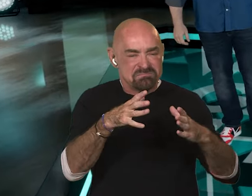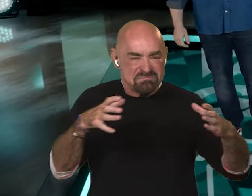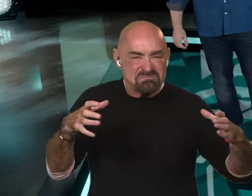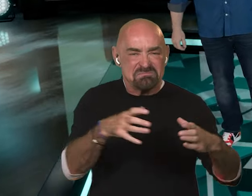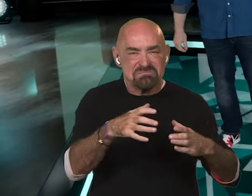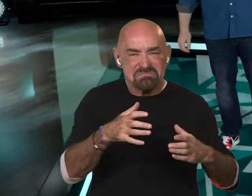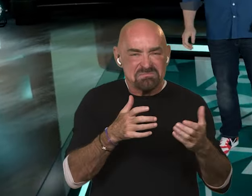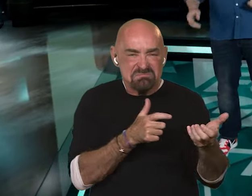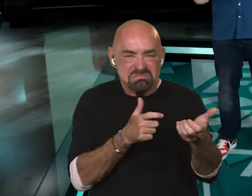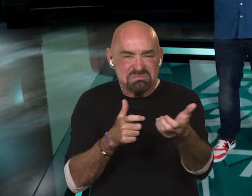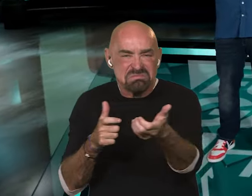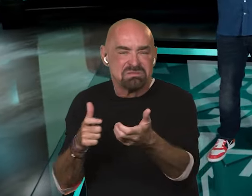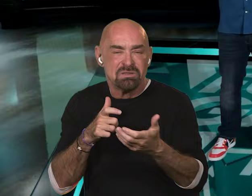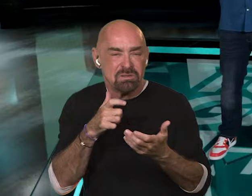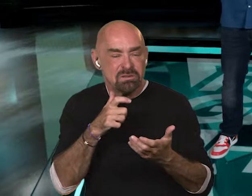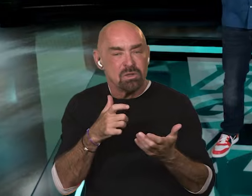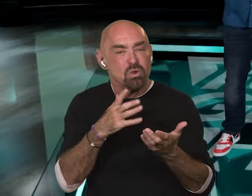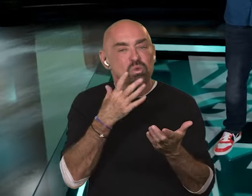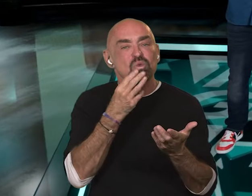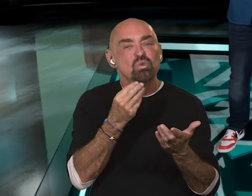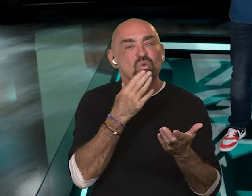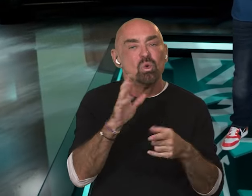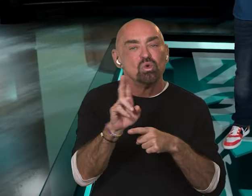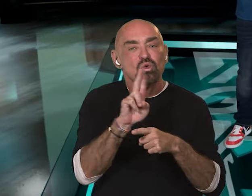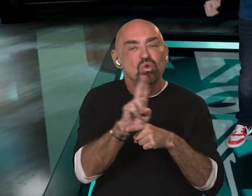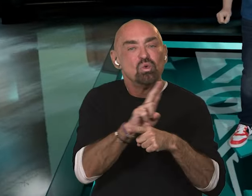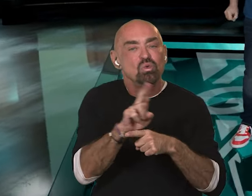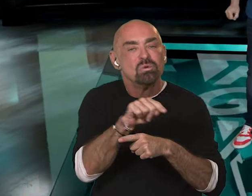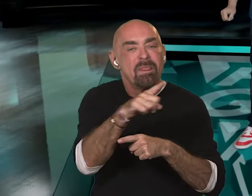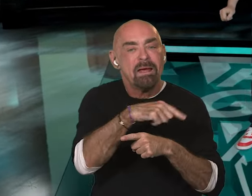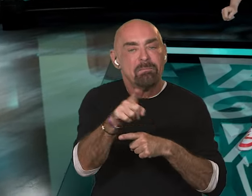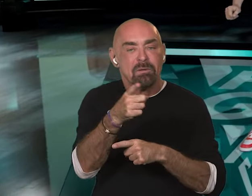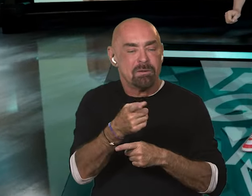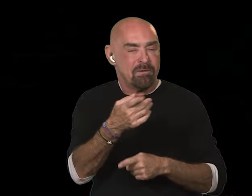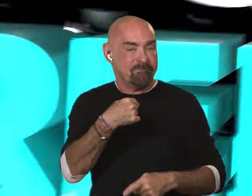unruly mercenaries for your own selfish gain.